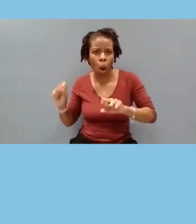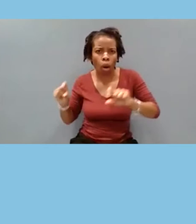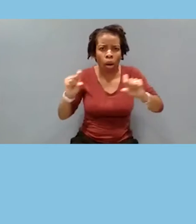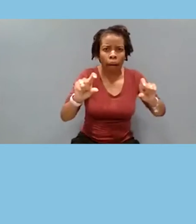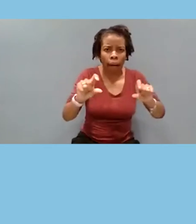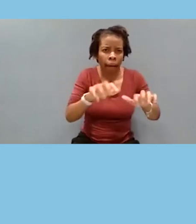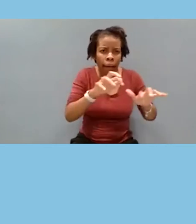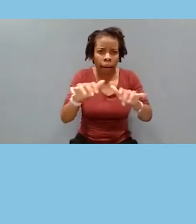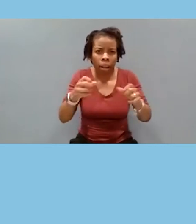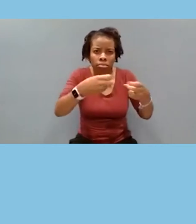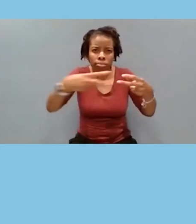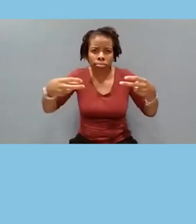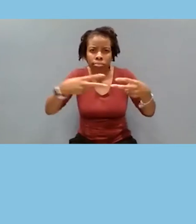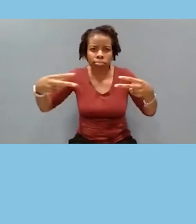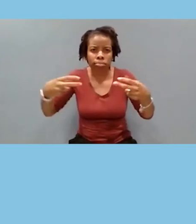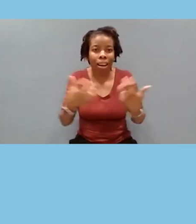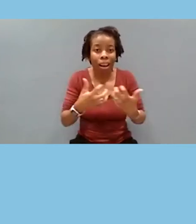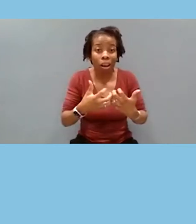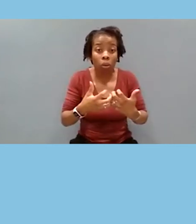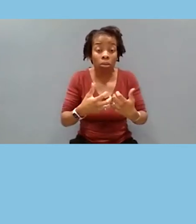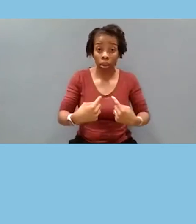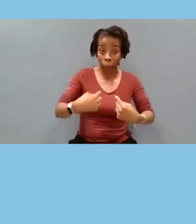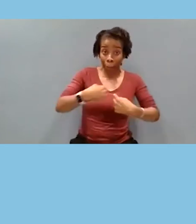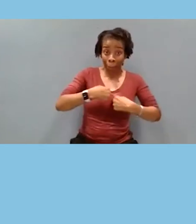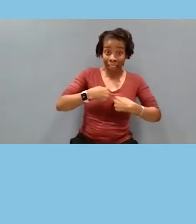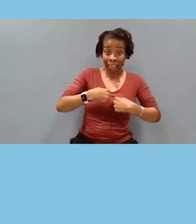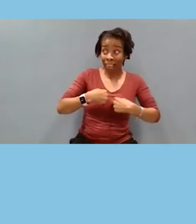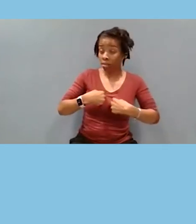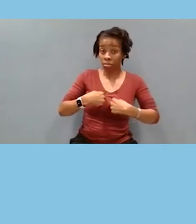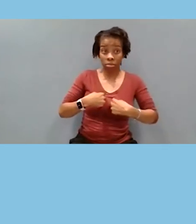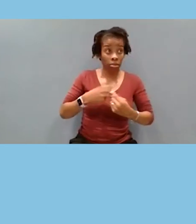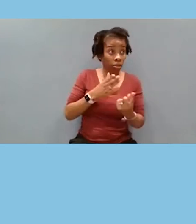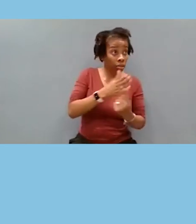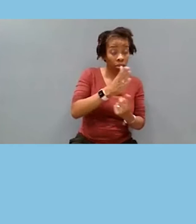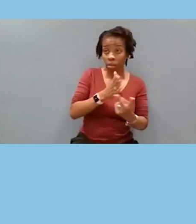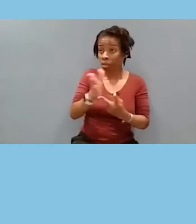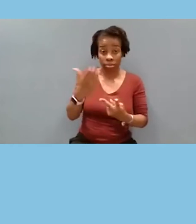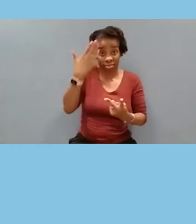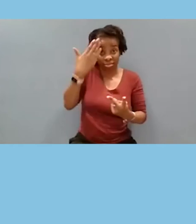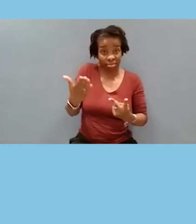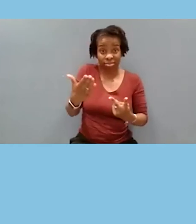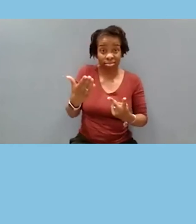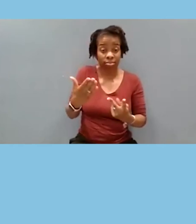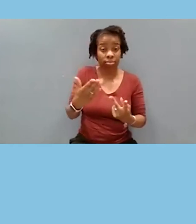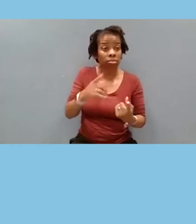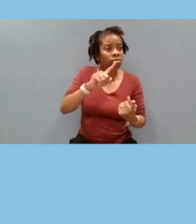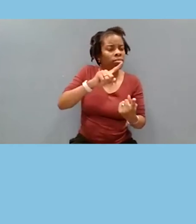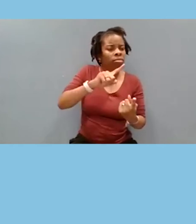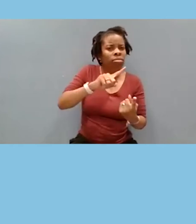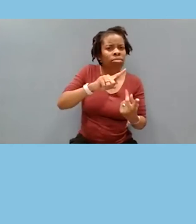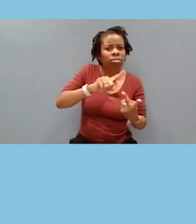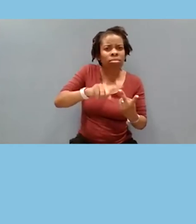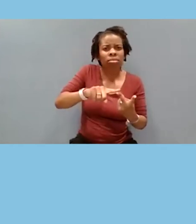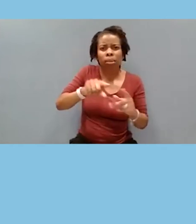I don't identify as either. I don't know the language and arts of captioning, nor of